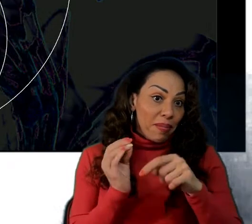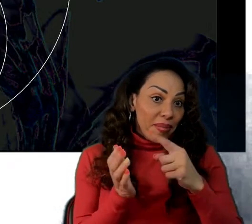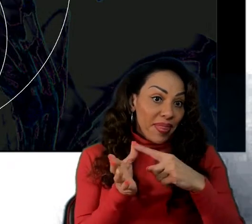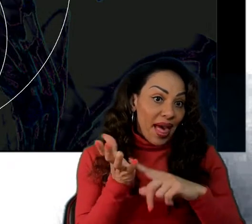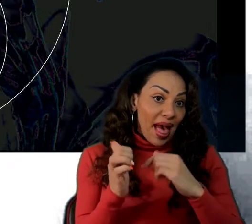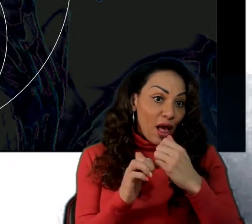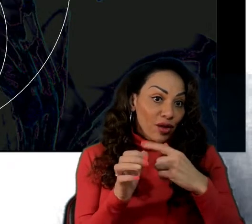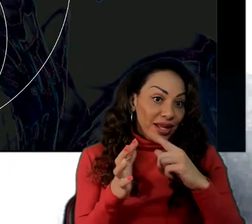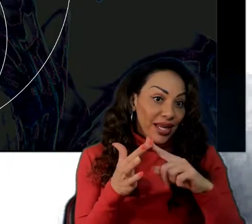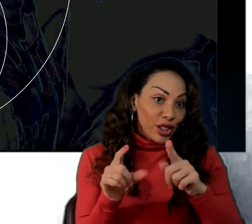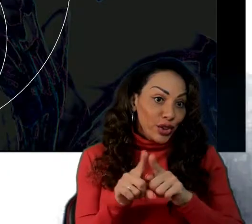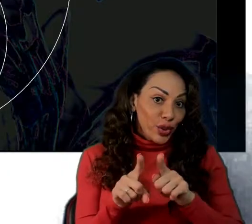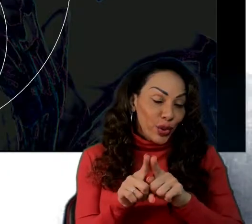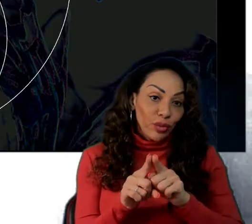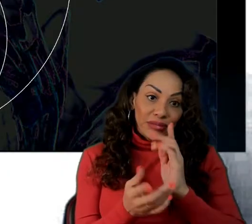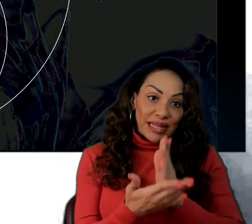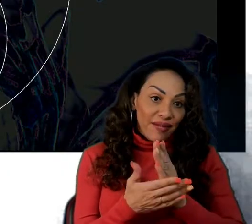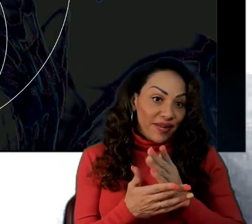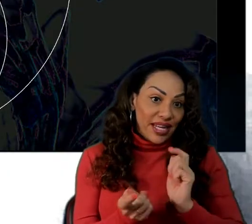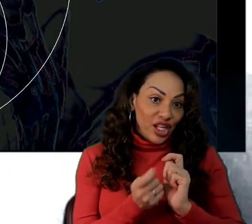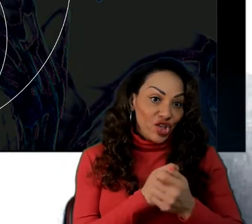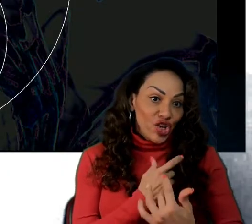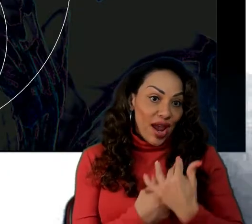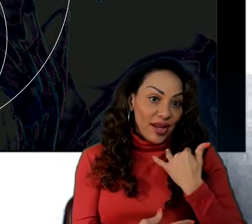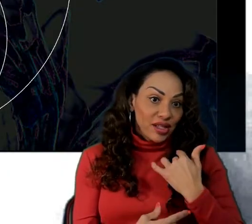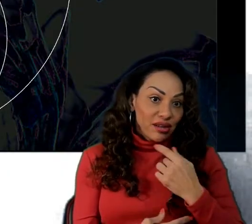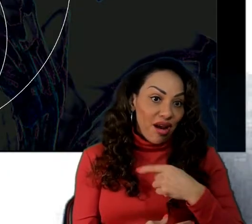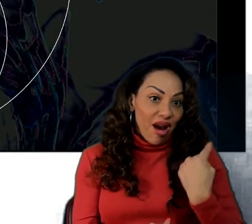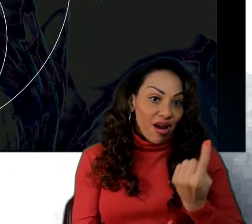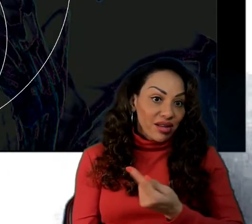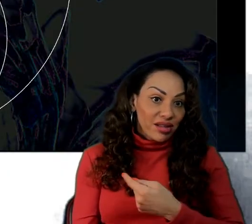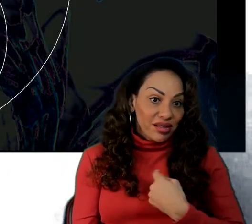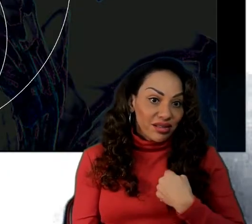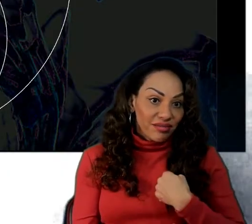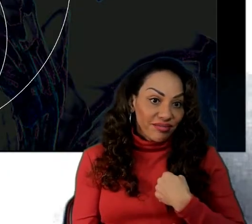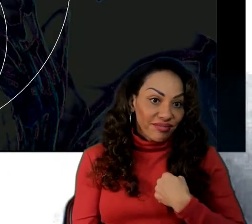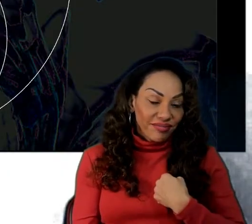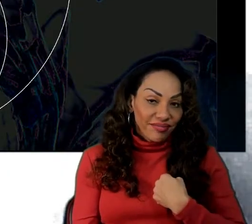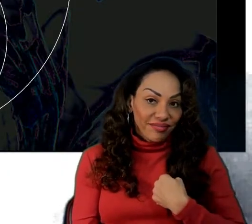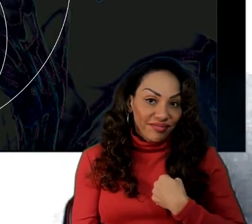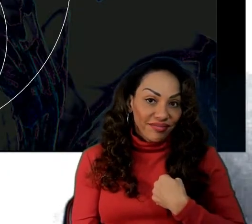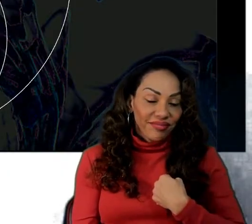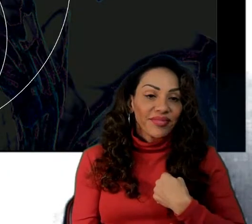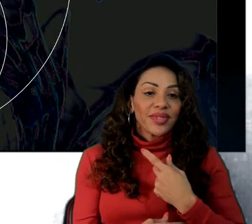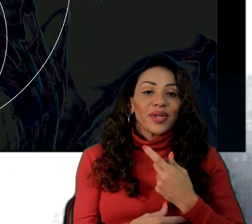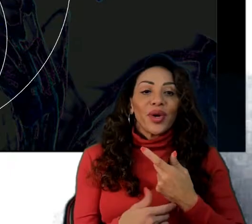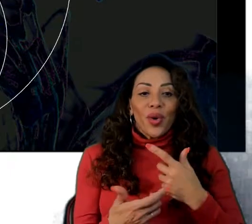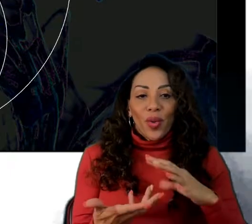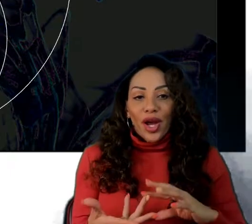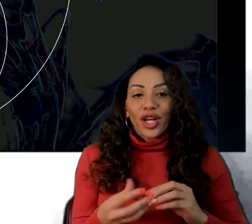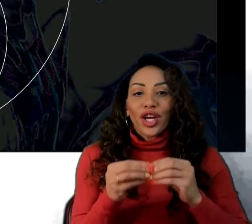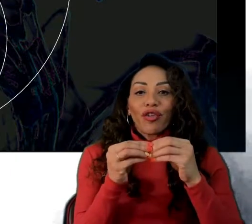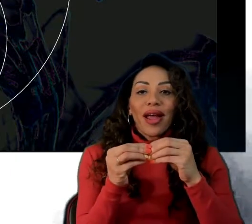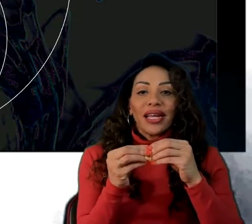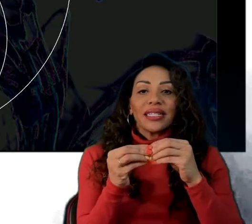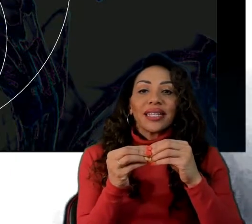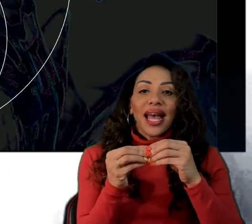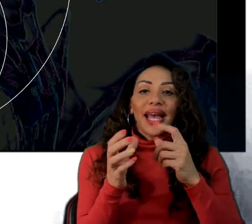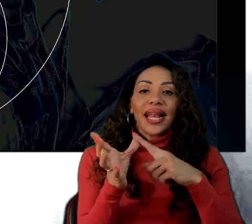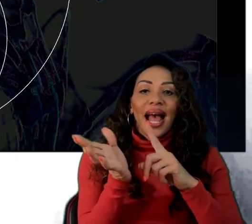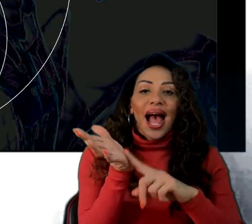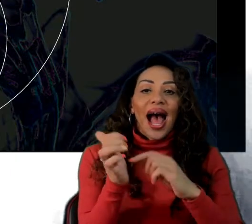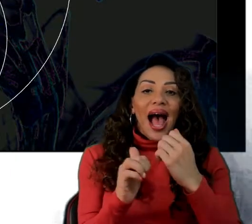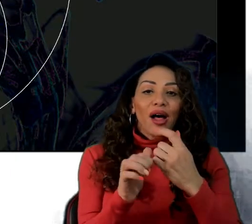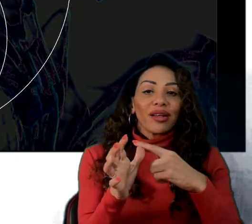us. So we're moving towards a algae care guide retrospectively towards designing with